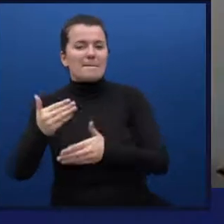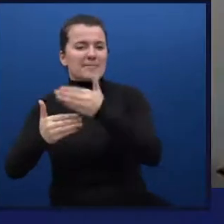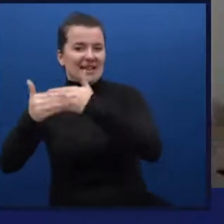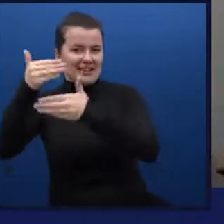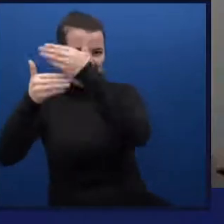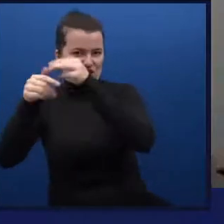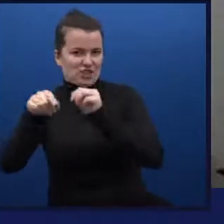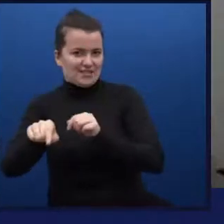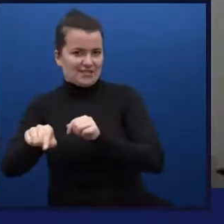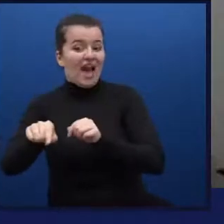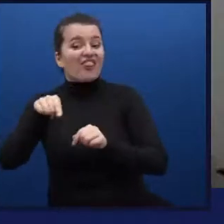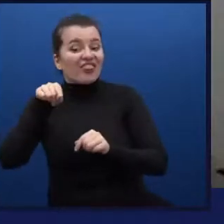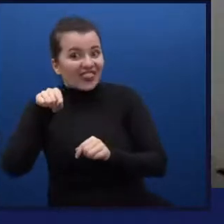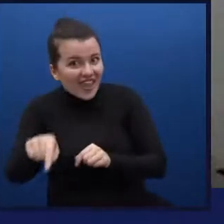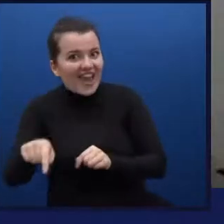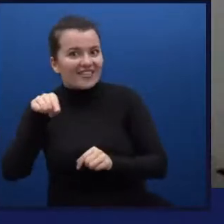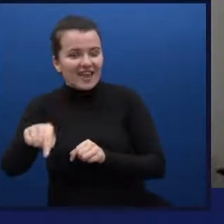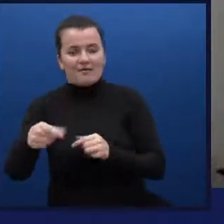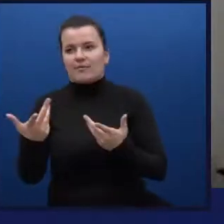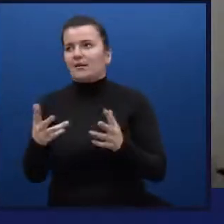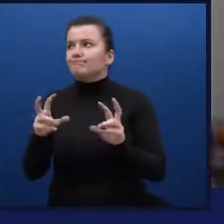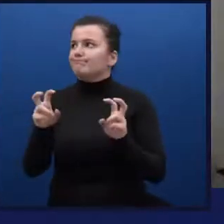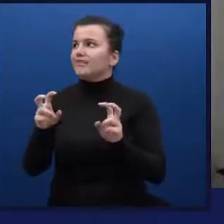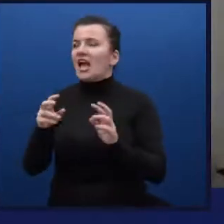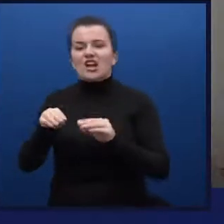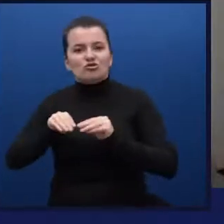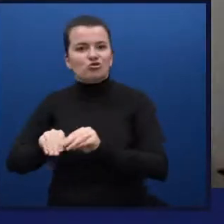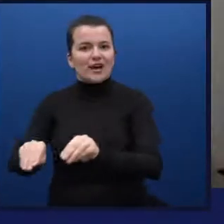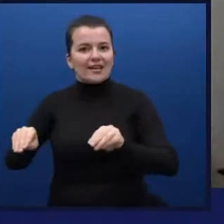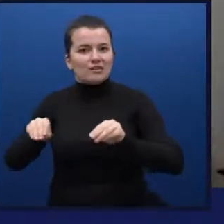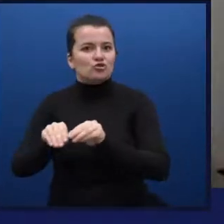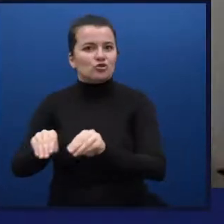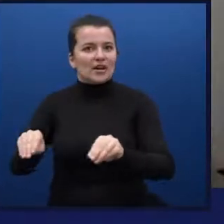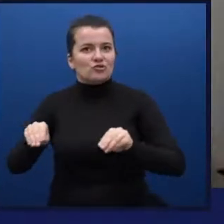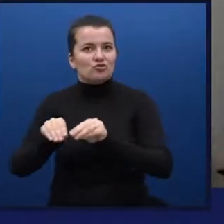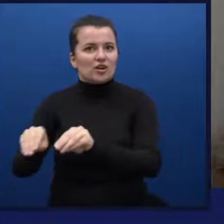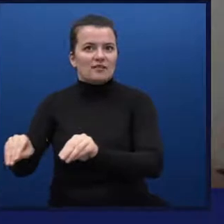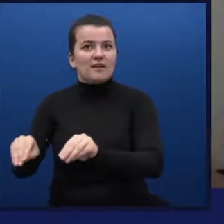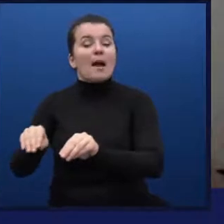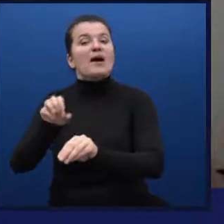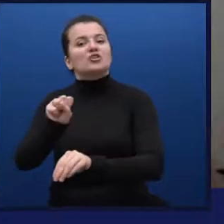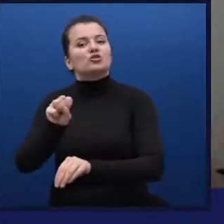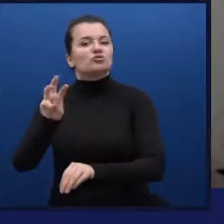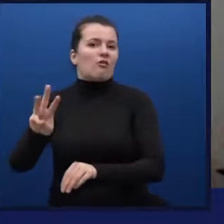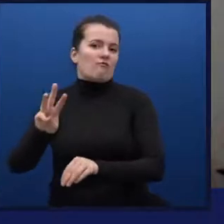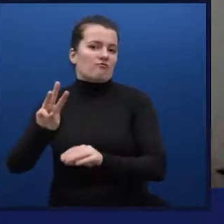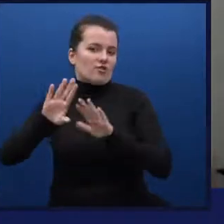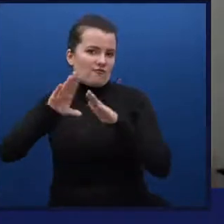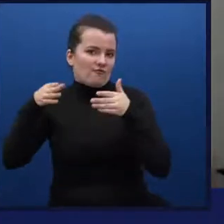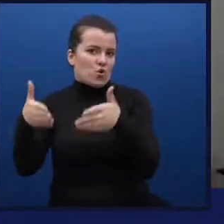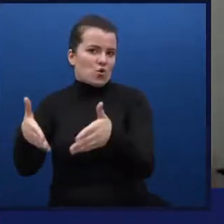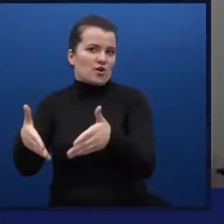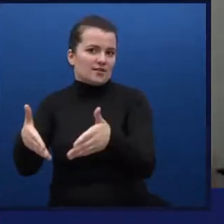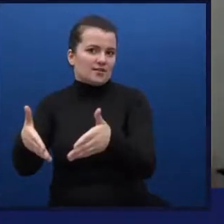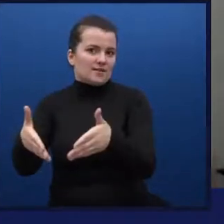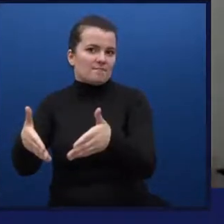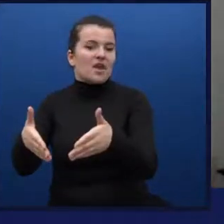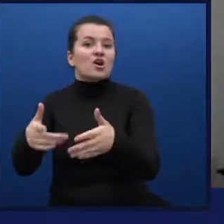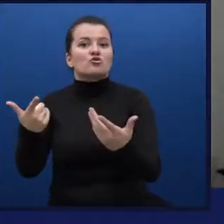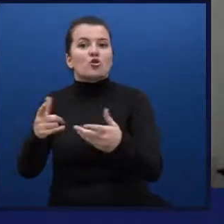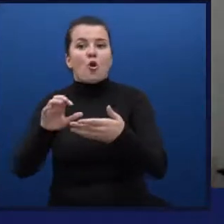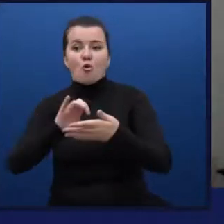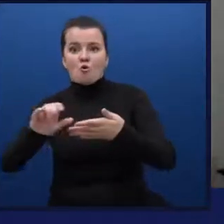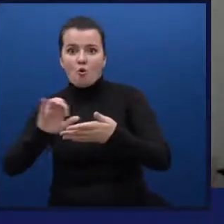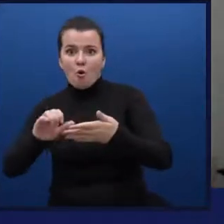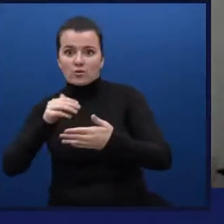learning, that are classically trained, if you will, but that are more software engineering focused. They are the ones that build and use the code